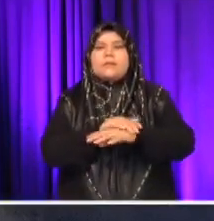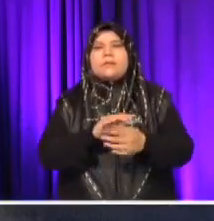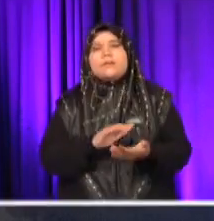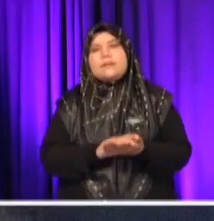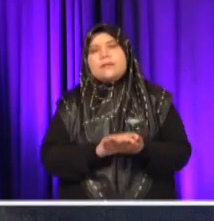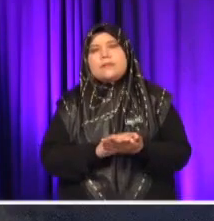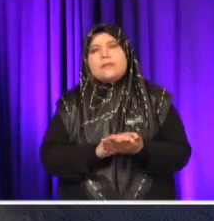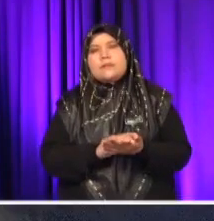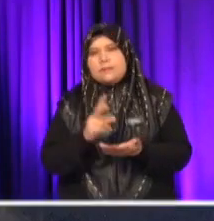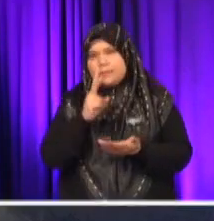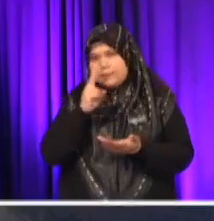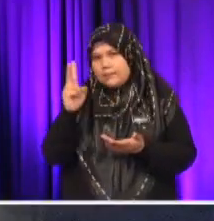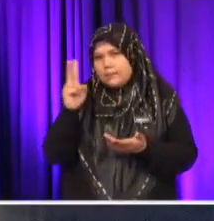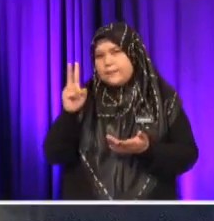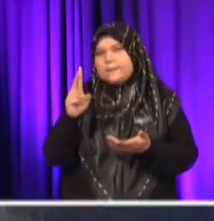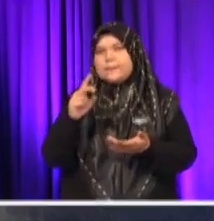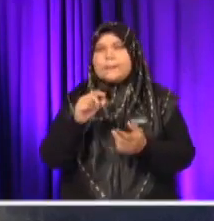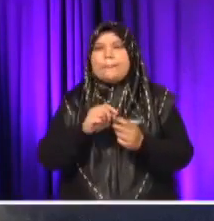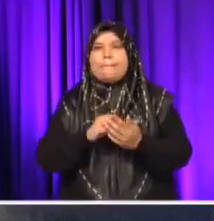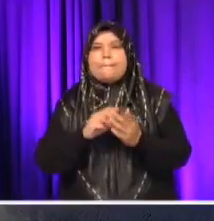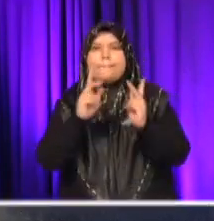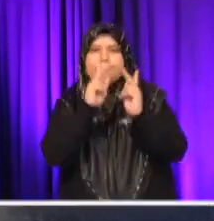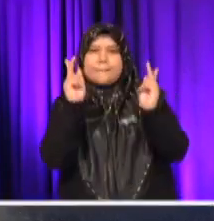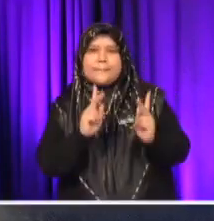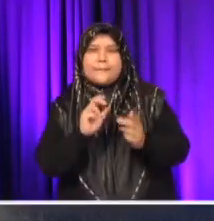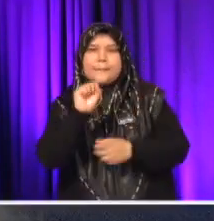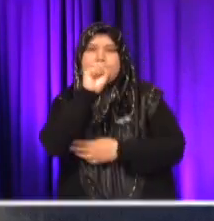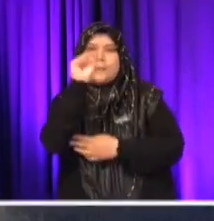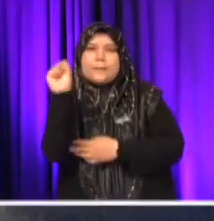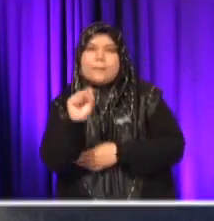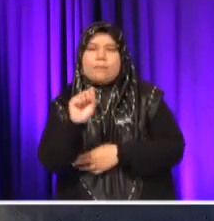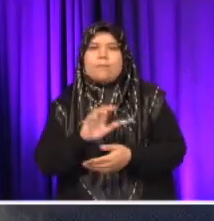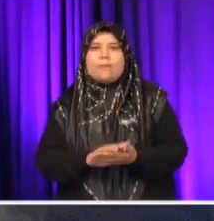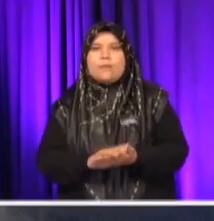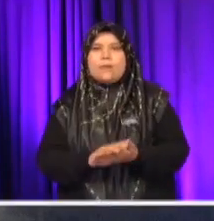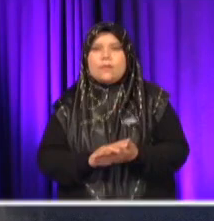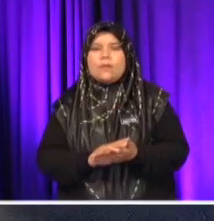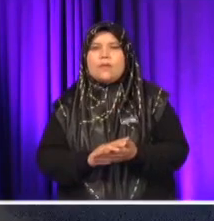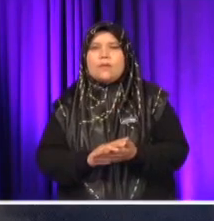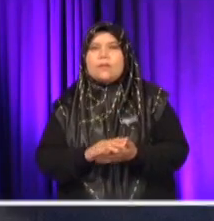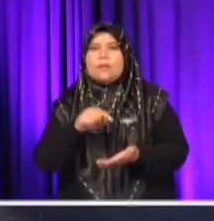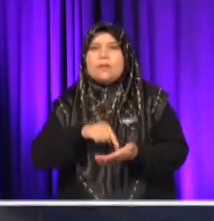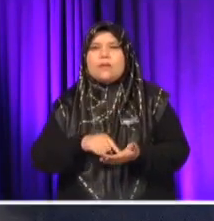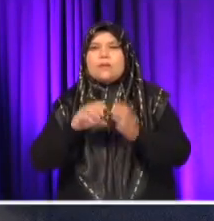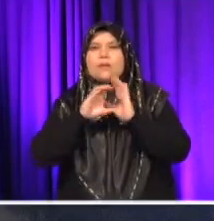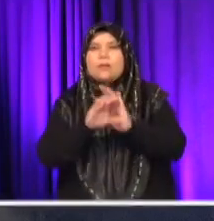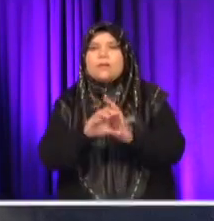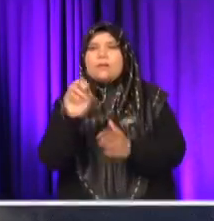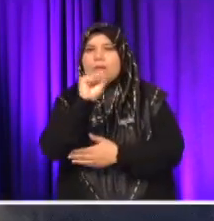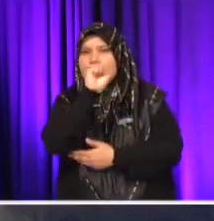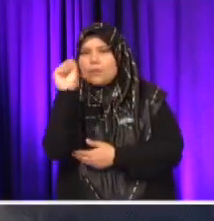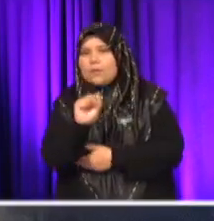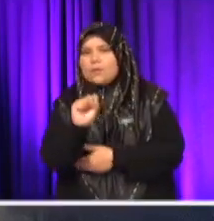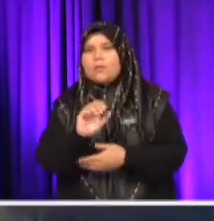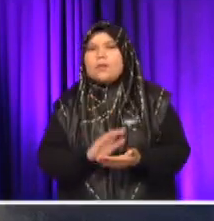Alright. right? Let's have a look at the writing task. Yeah. Alright. Okay. Alright. This is a sample question for part 5. Okay. In this